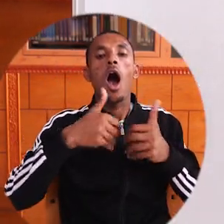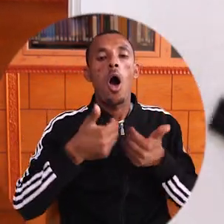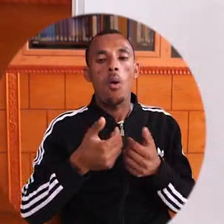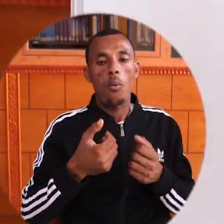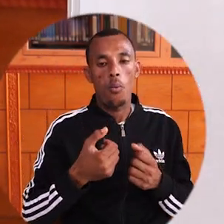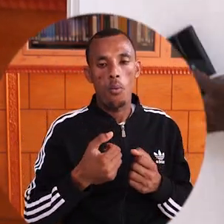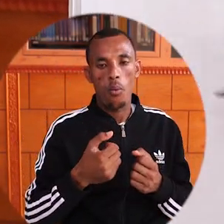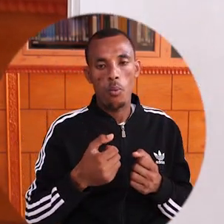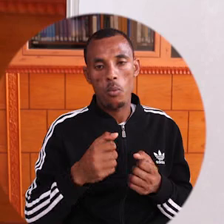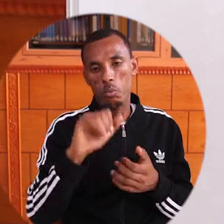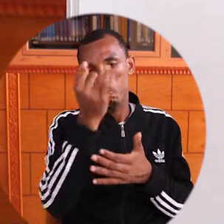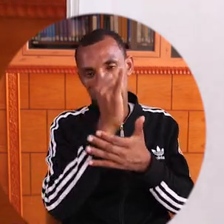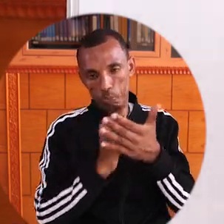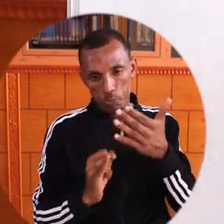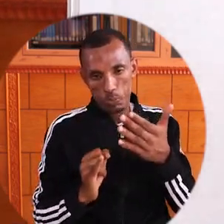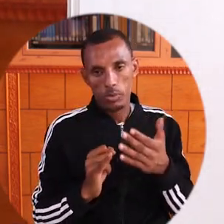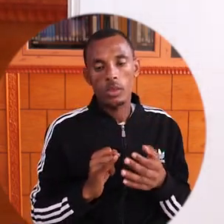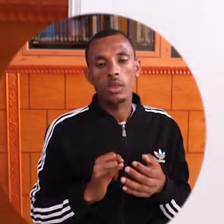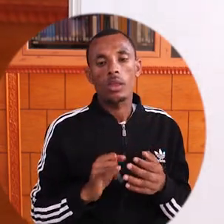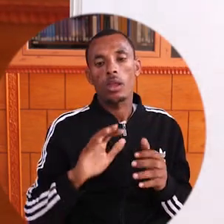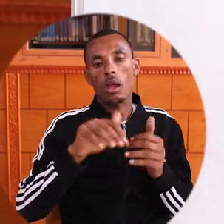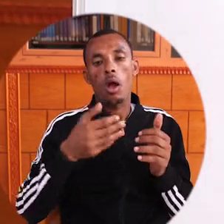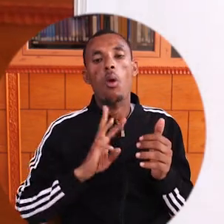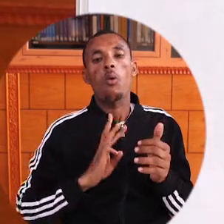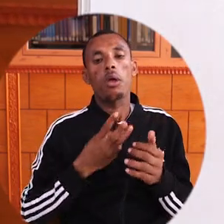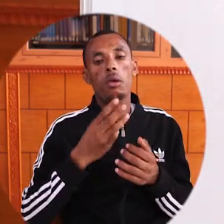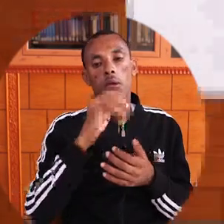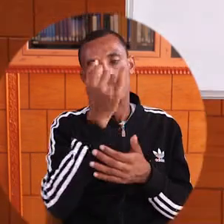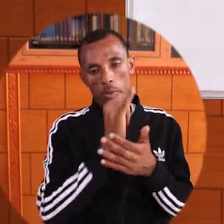how can we draw the diagonal from the given